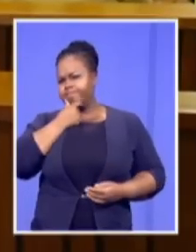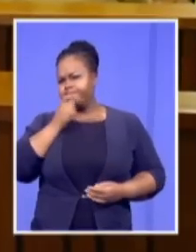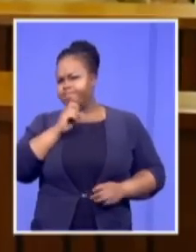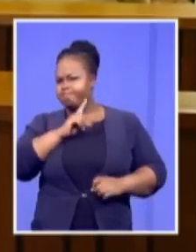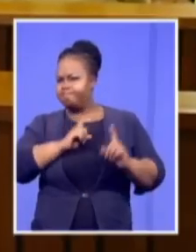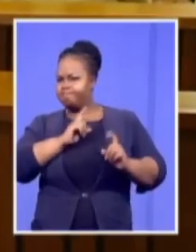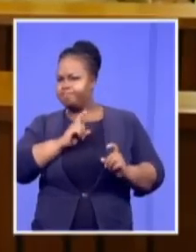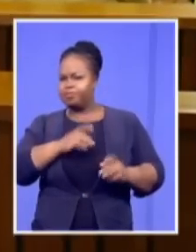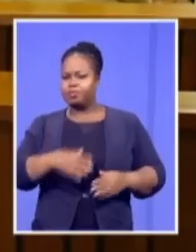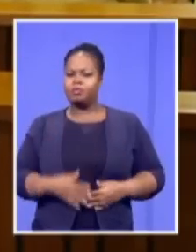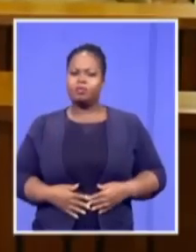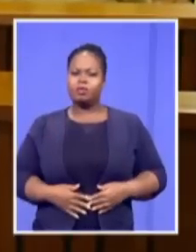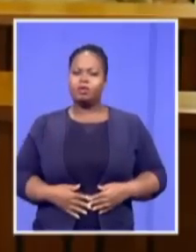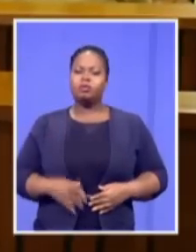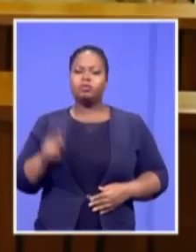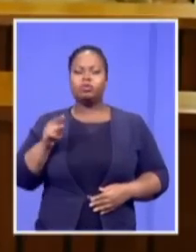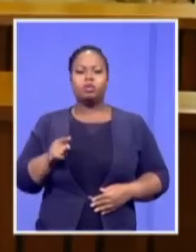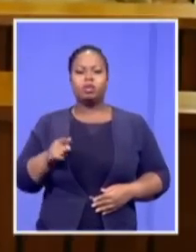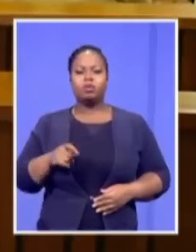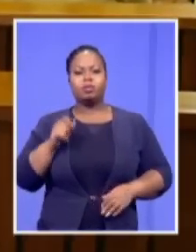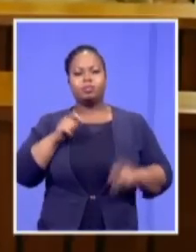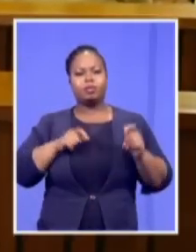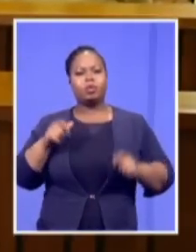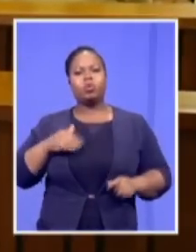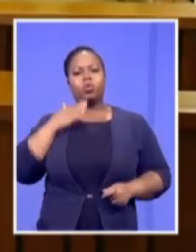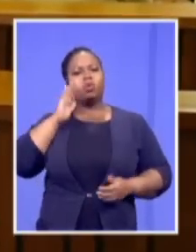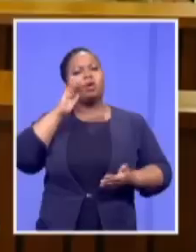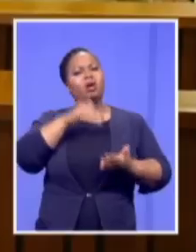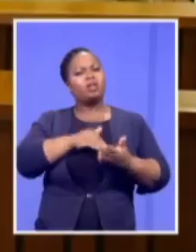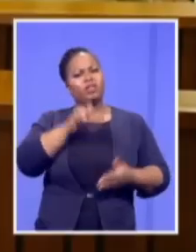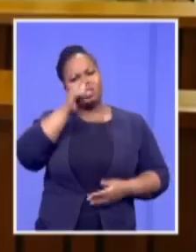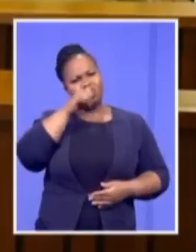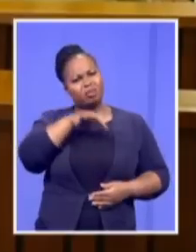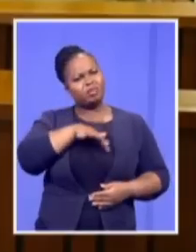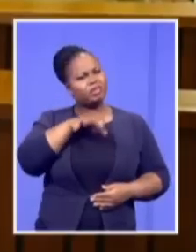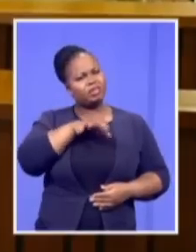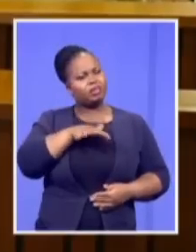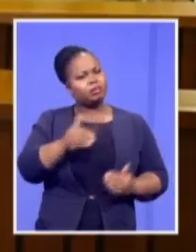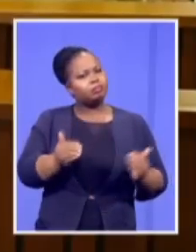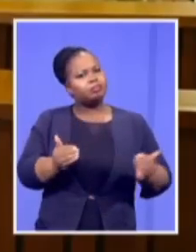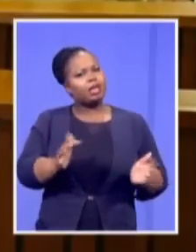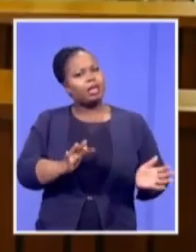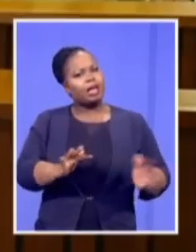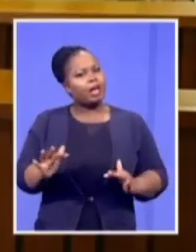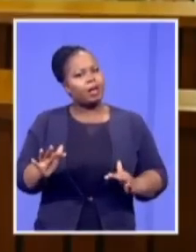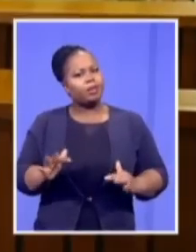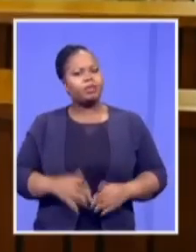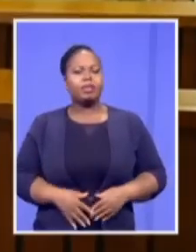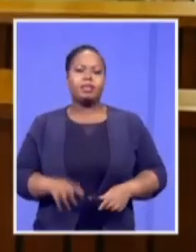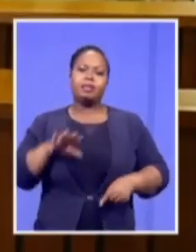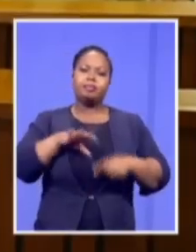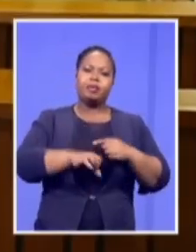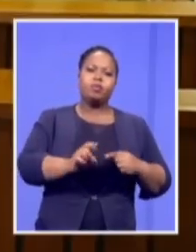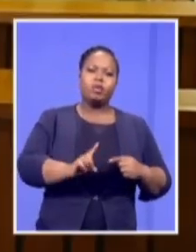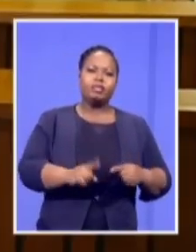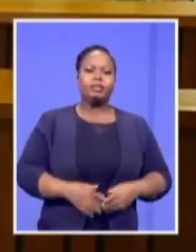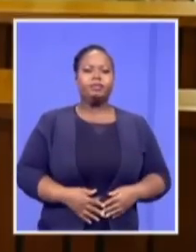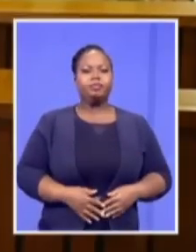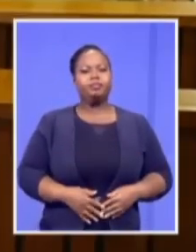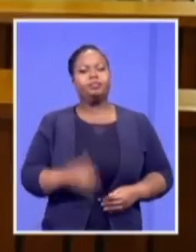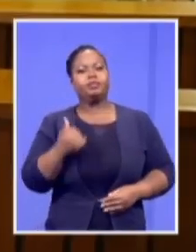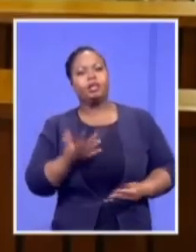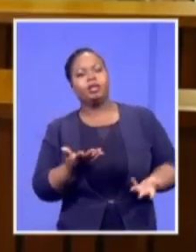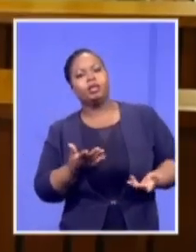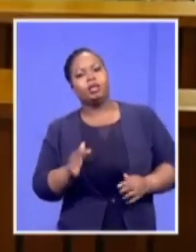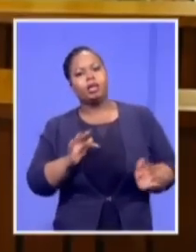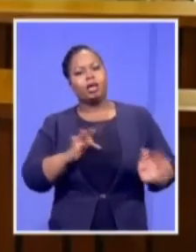the first responders to the crime had dealt with the crime scene. What did they find? How